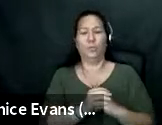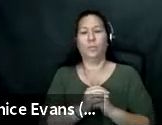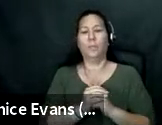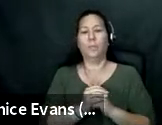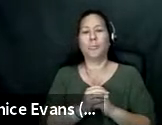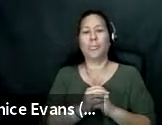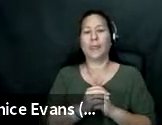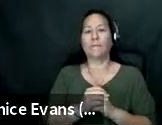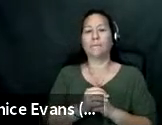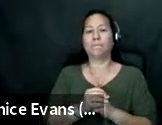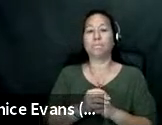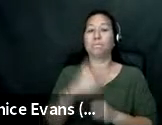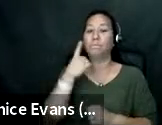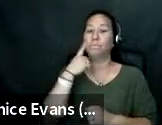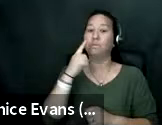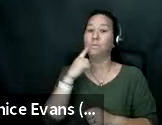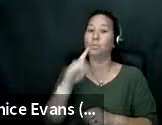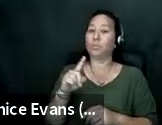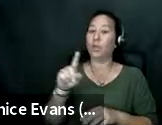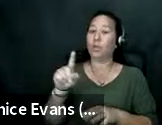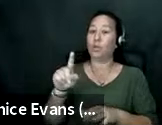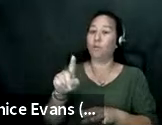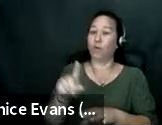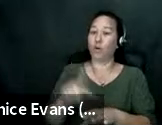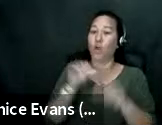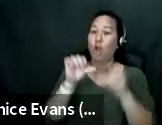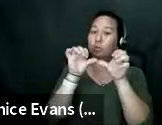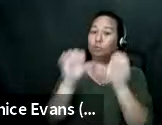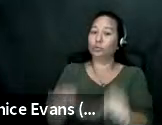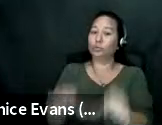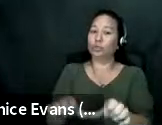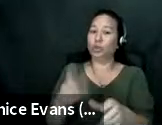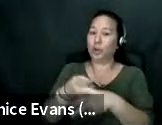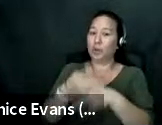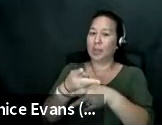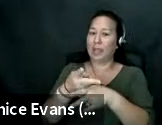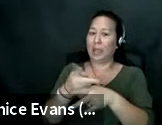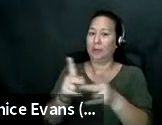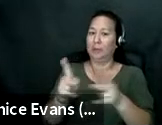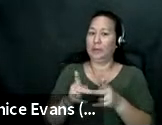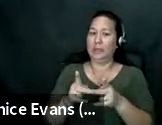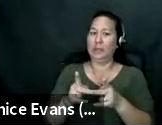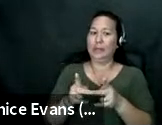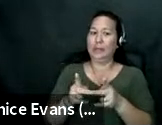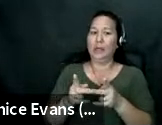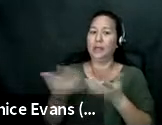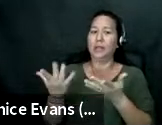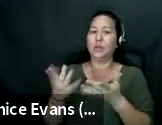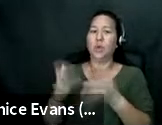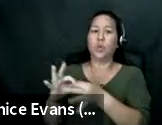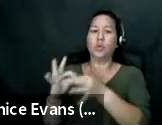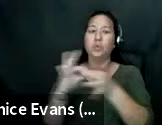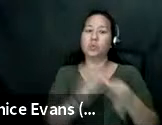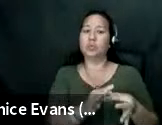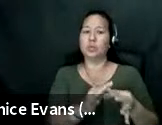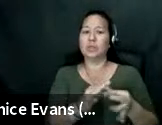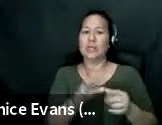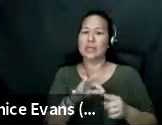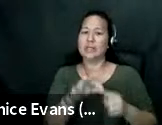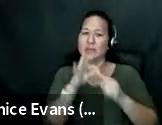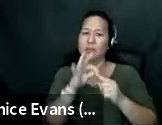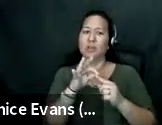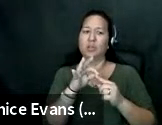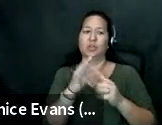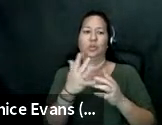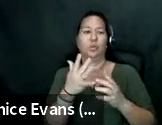long-term care facilities regarding vaccination of employees? So as I mentioned earlier, long-term care facilities are considered